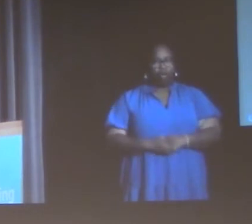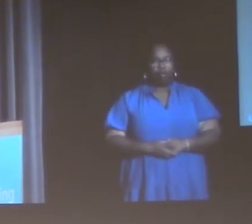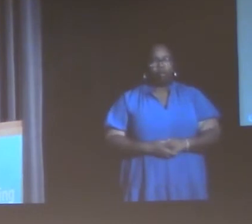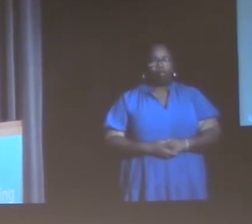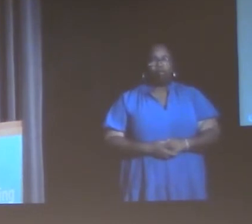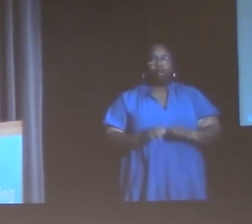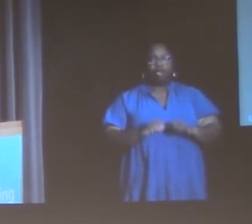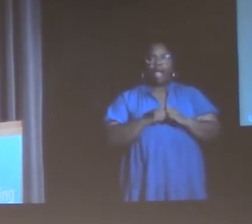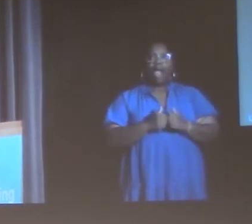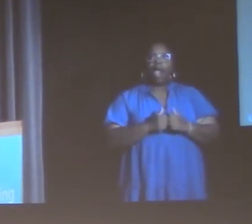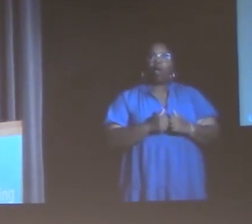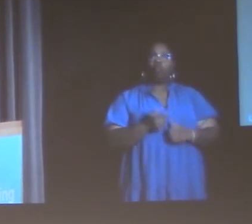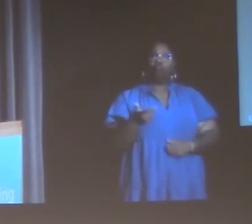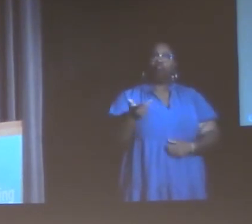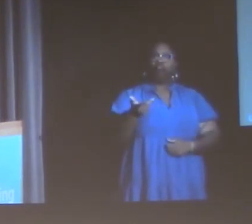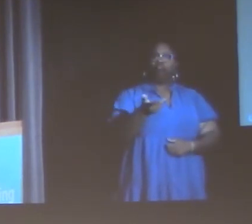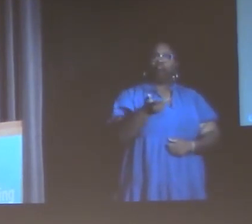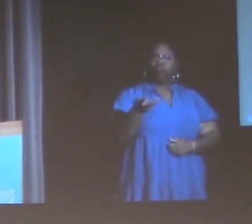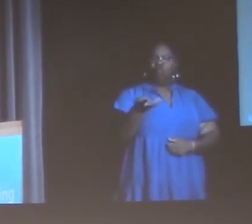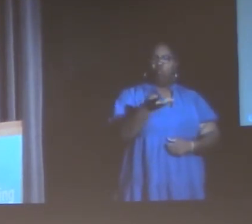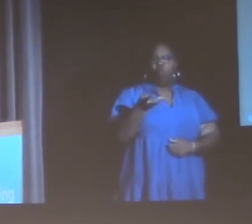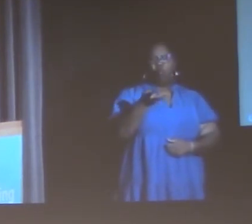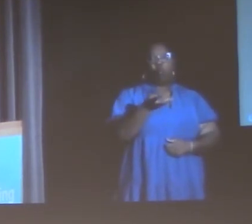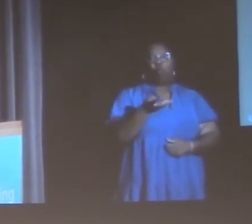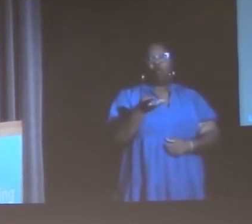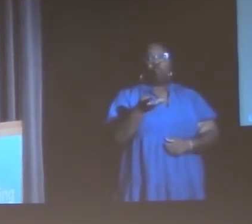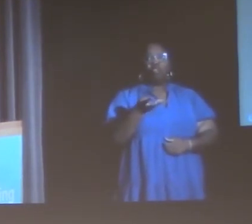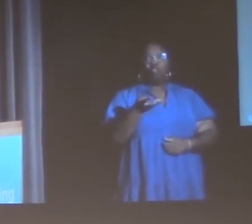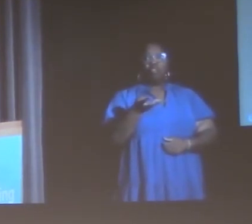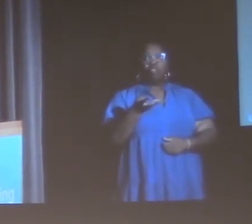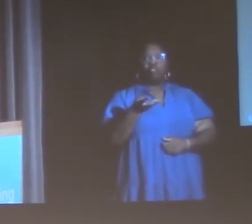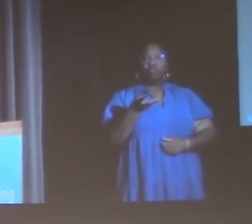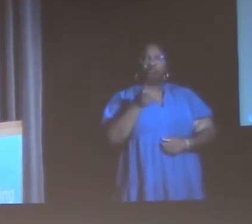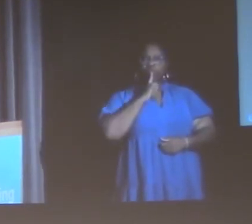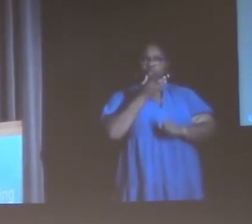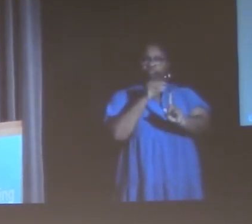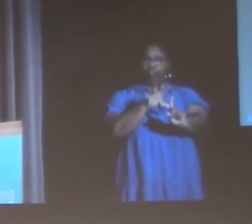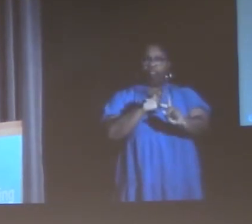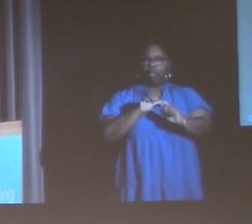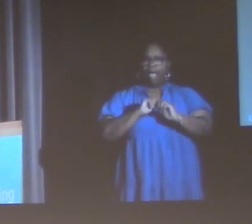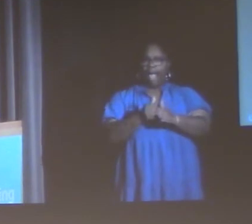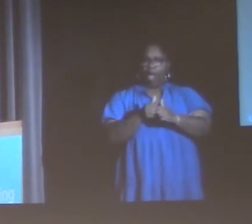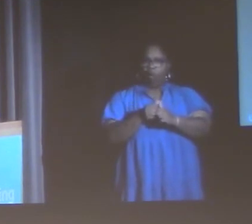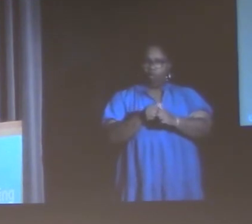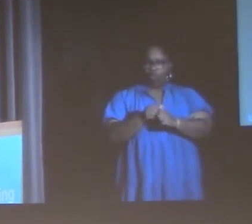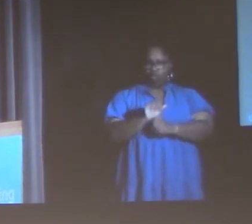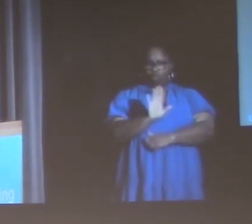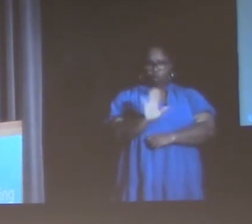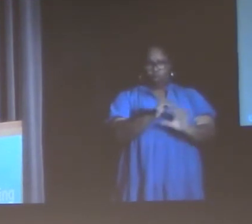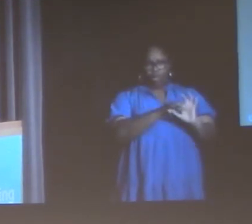all kind of pointed out how these relationships are inherently